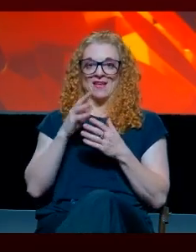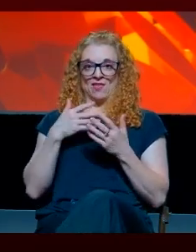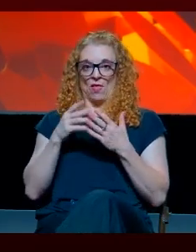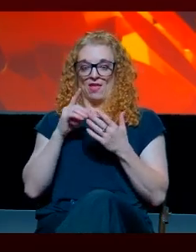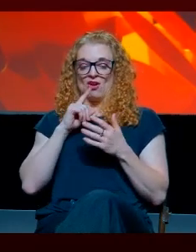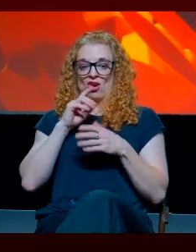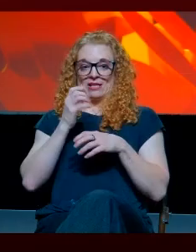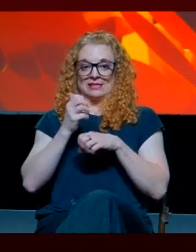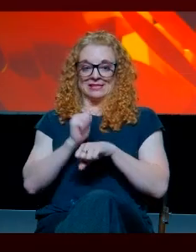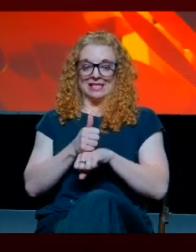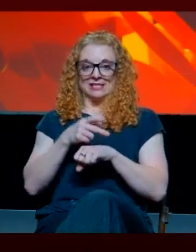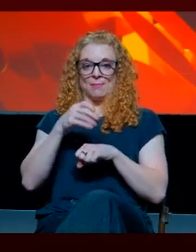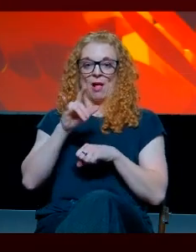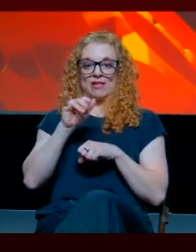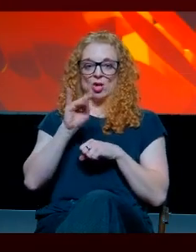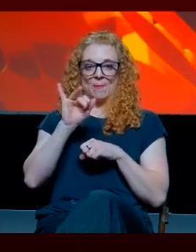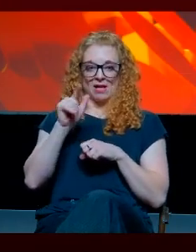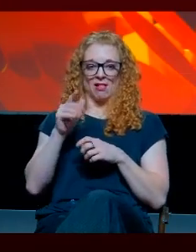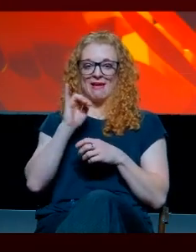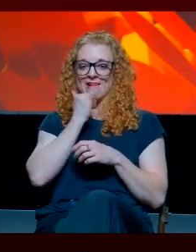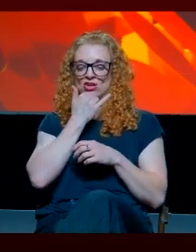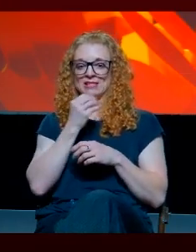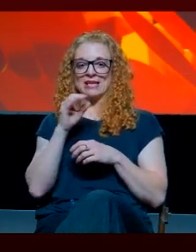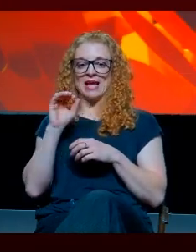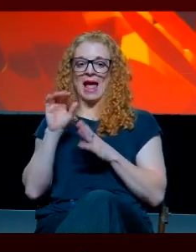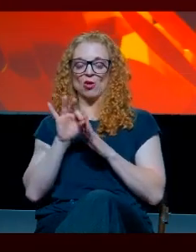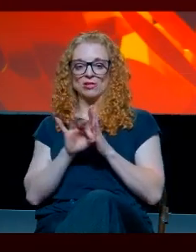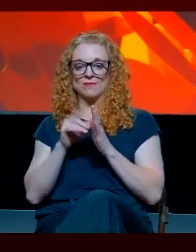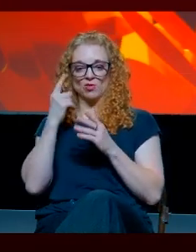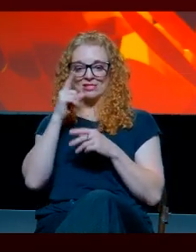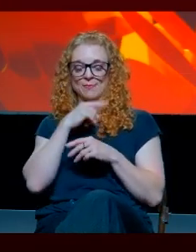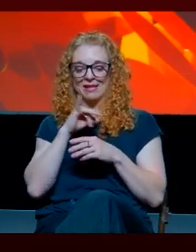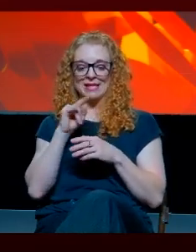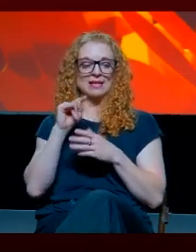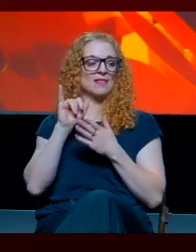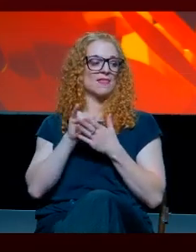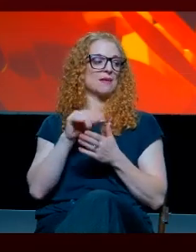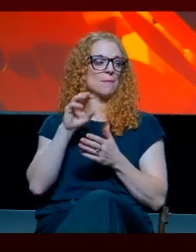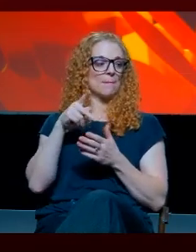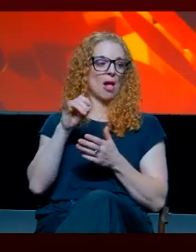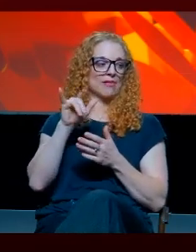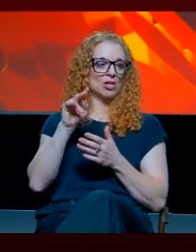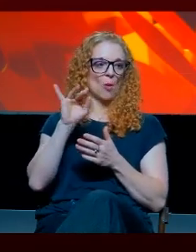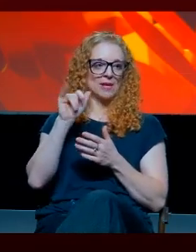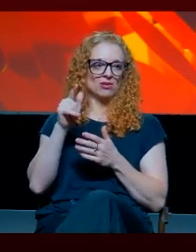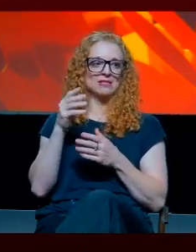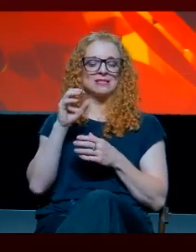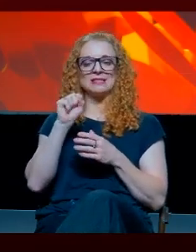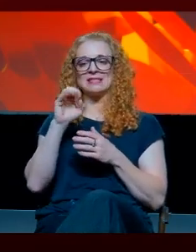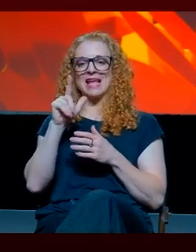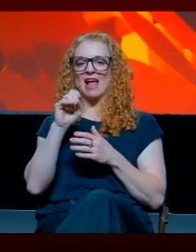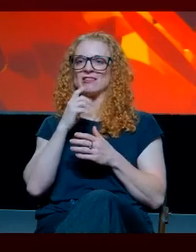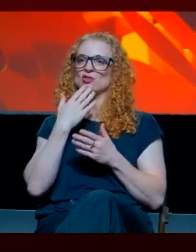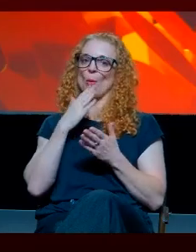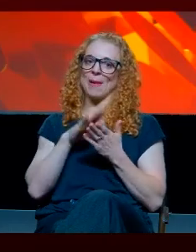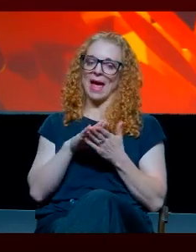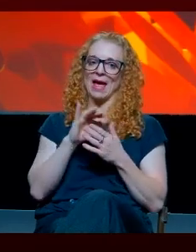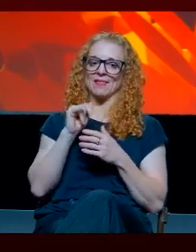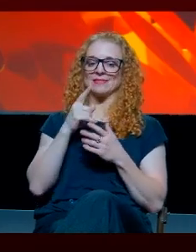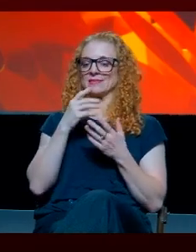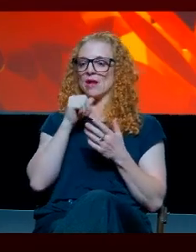exist polynomial errors, algorithms to simulate them, the polynomials scale so badly that they make them impractical,